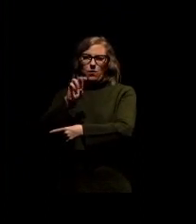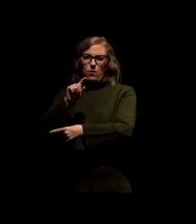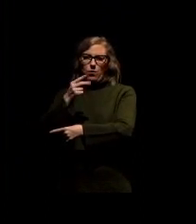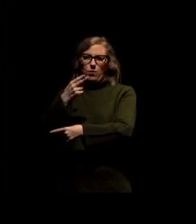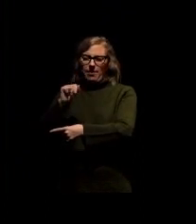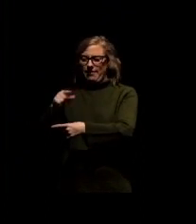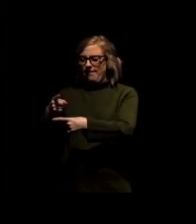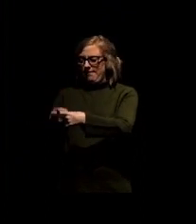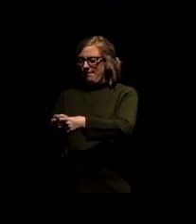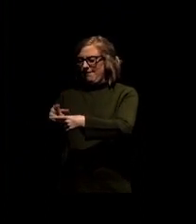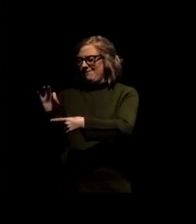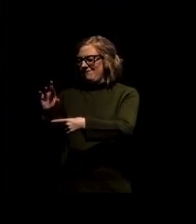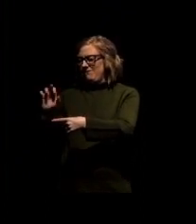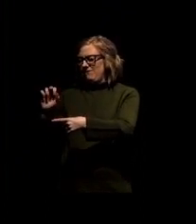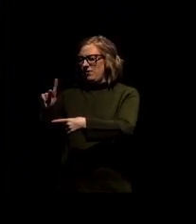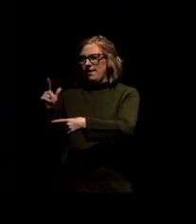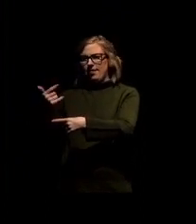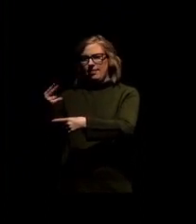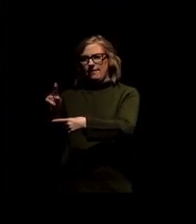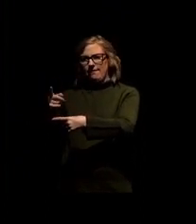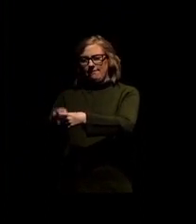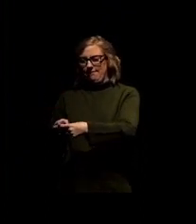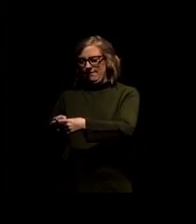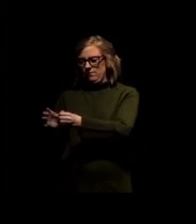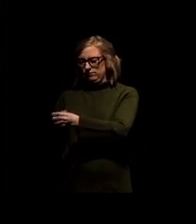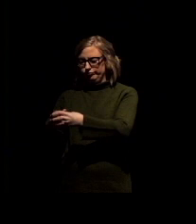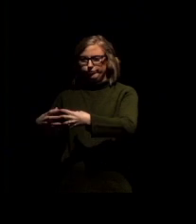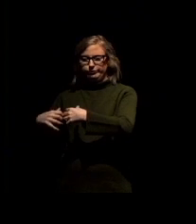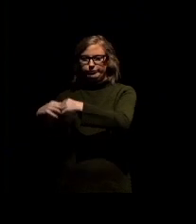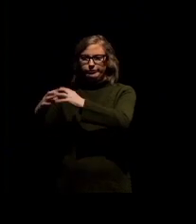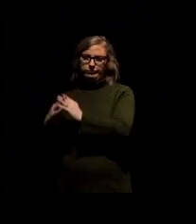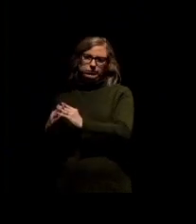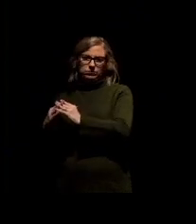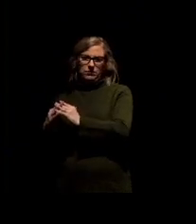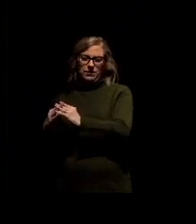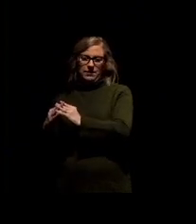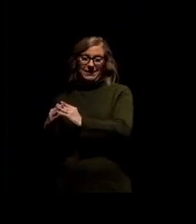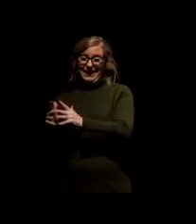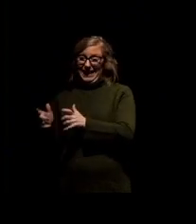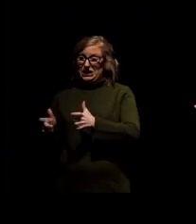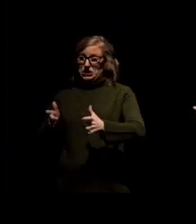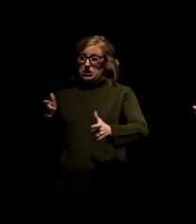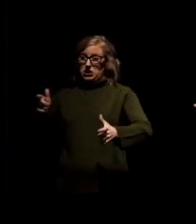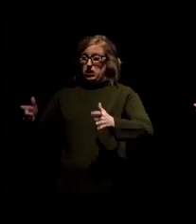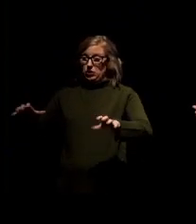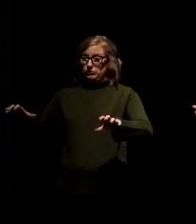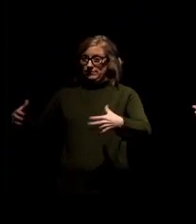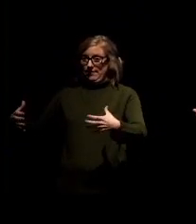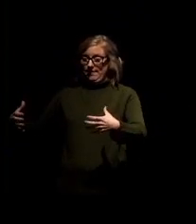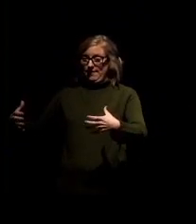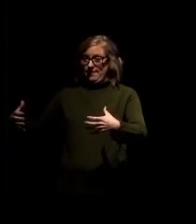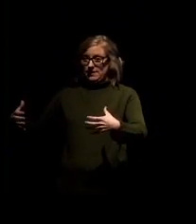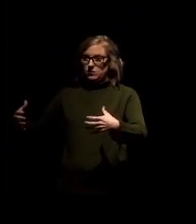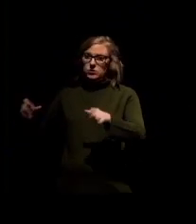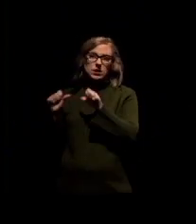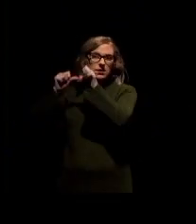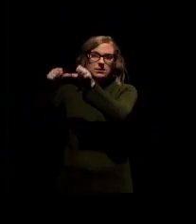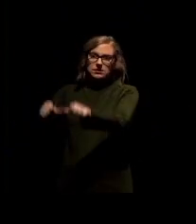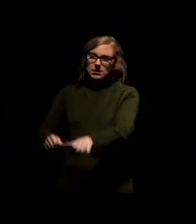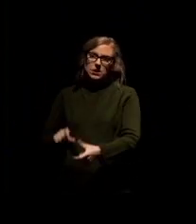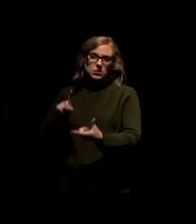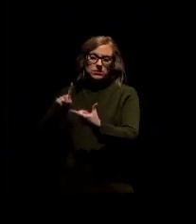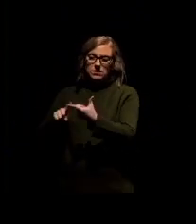Franklin. And at its largest size, which is late into the summer, around